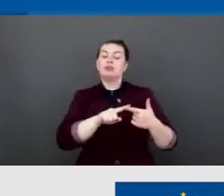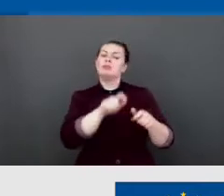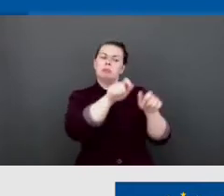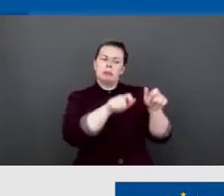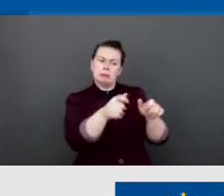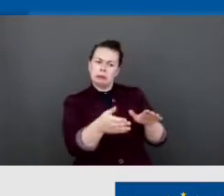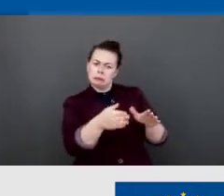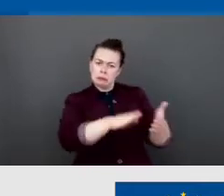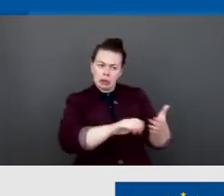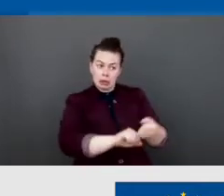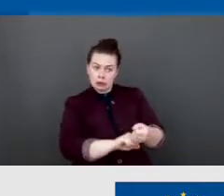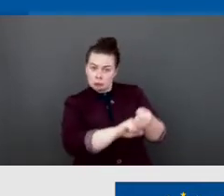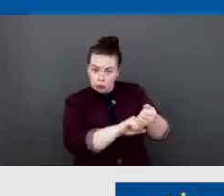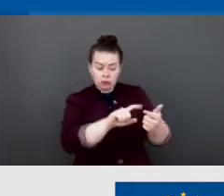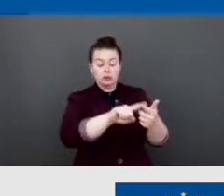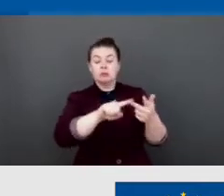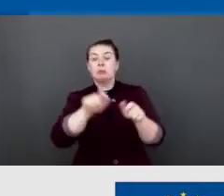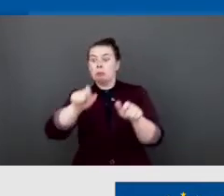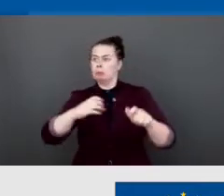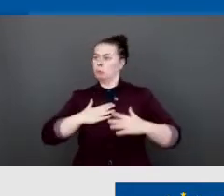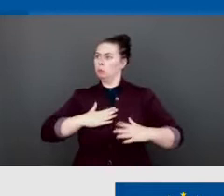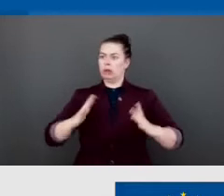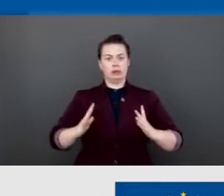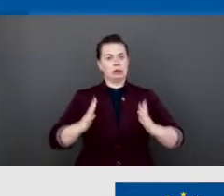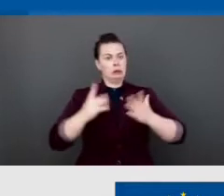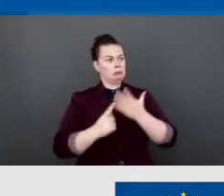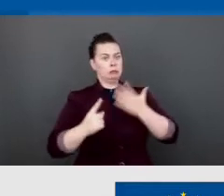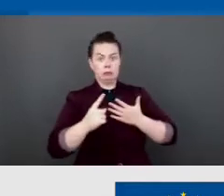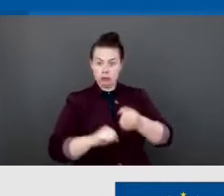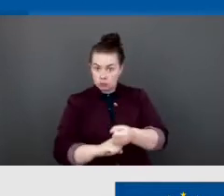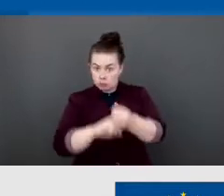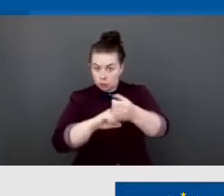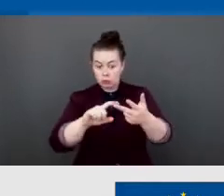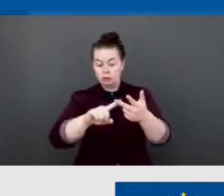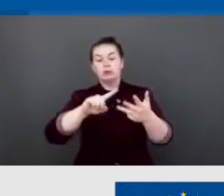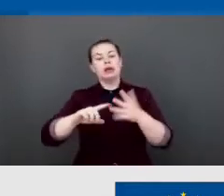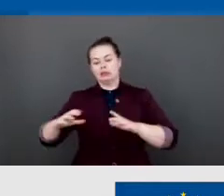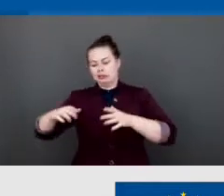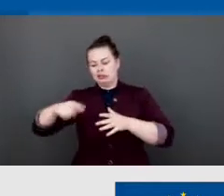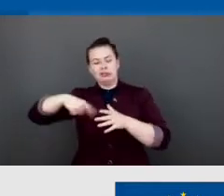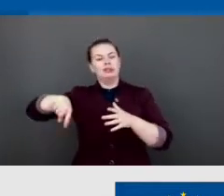care, outpatient care to promote autonomy and independent life, and